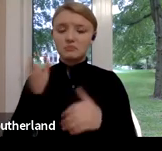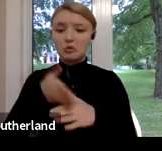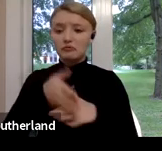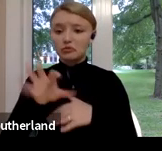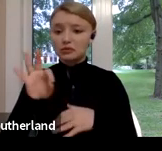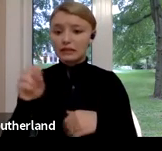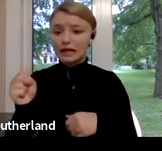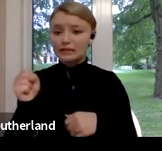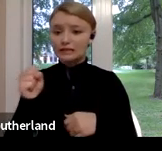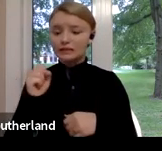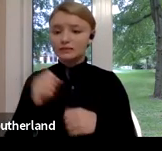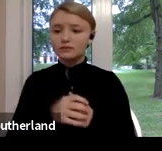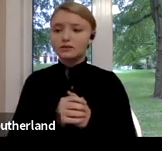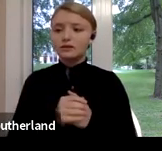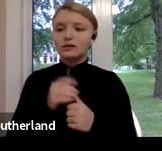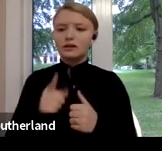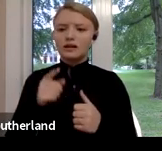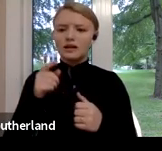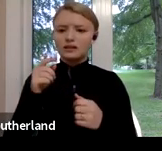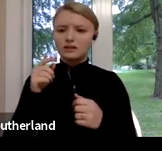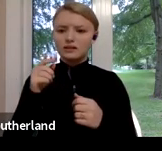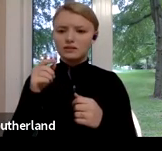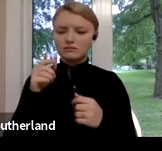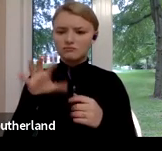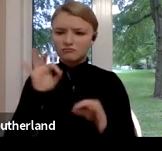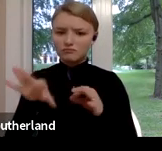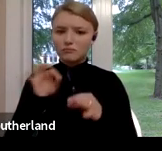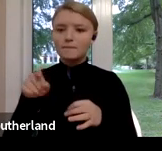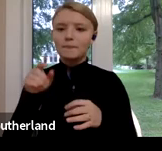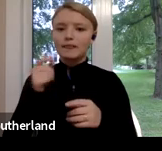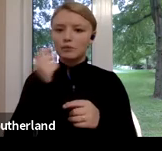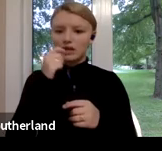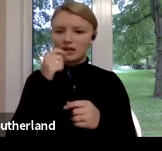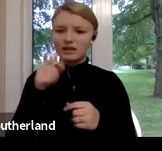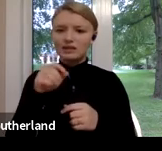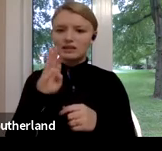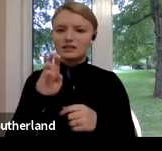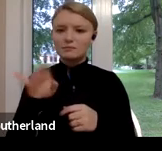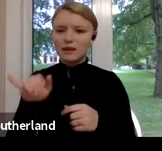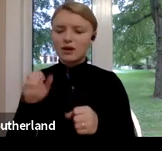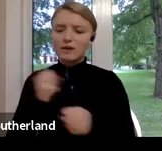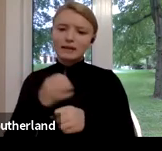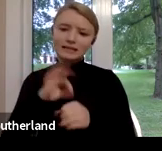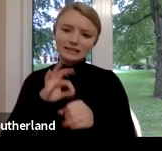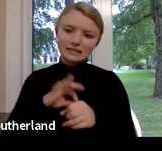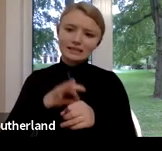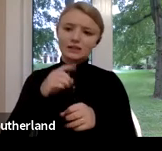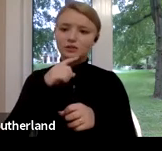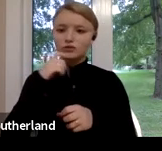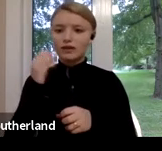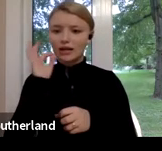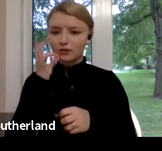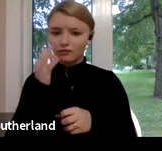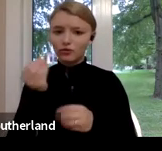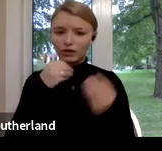And he discovered that they were nibbling on this little berry. They were making tea out of it and they were drying the fruit and eating it.